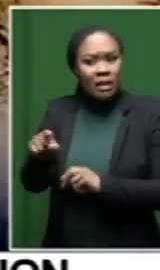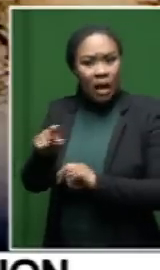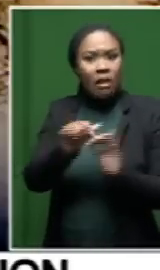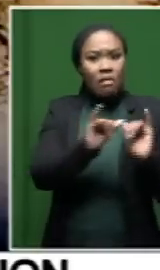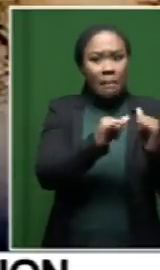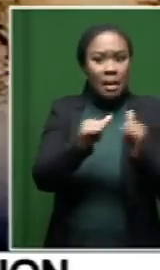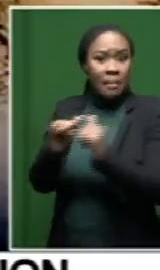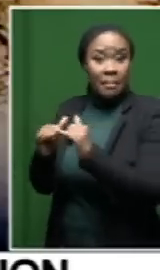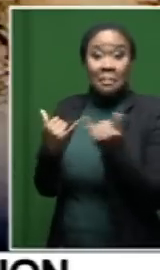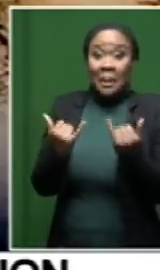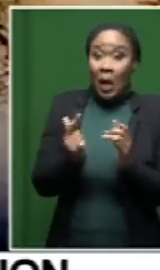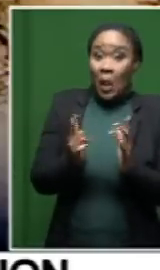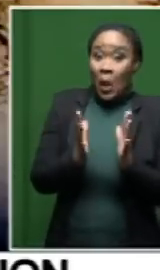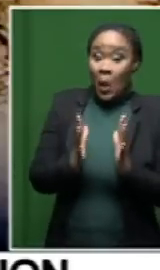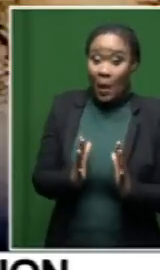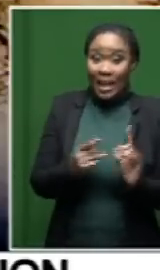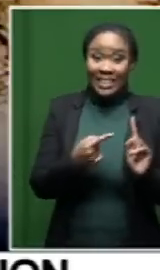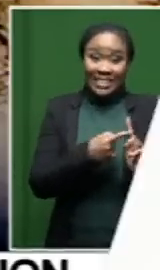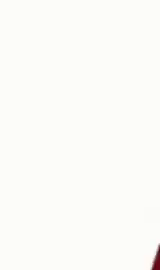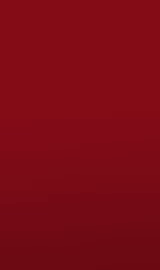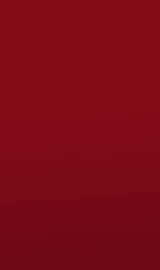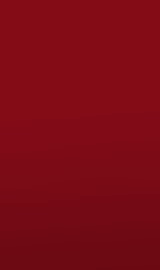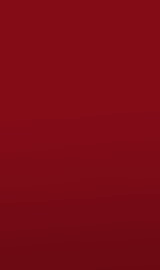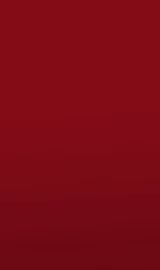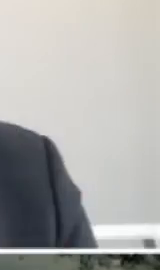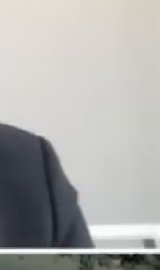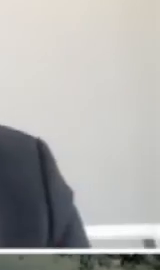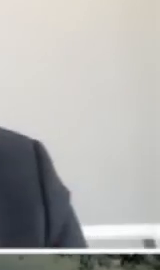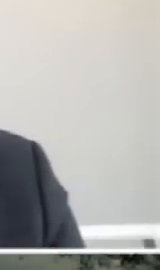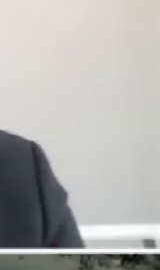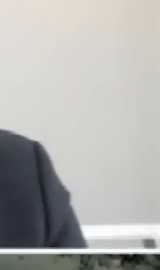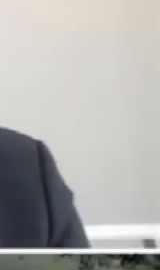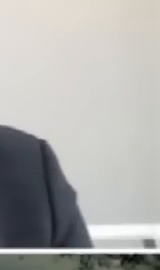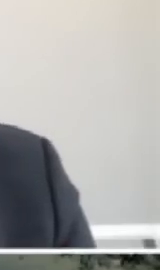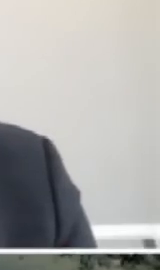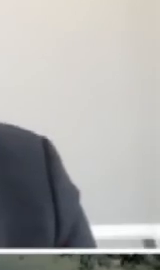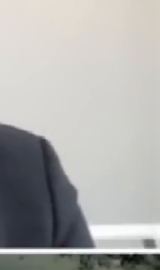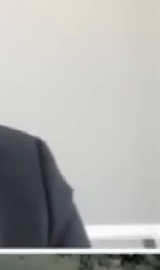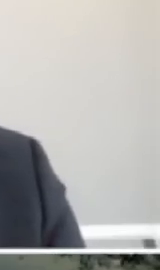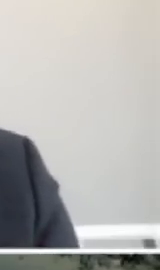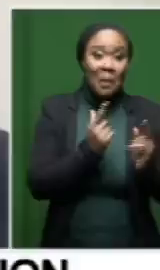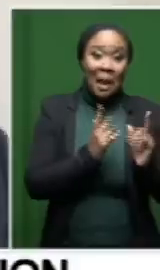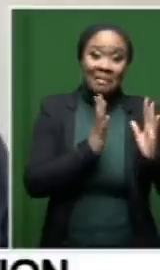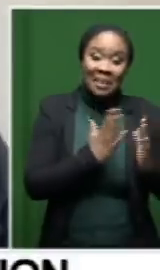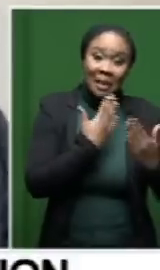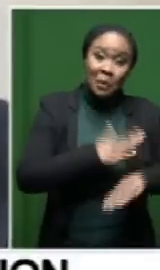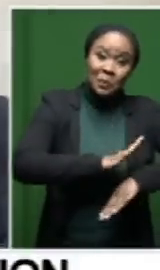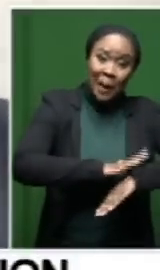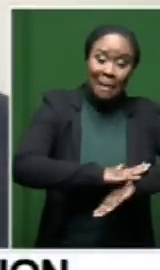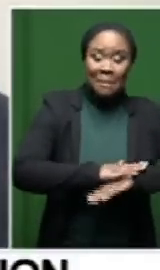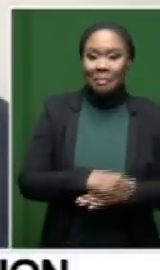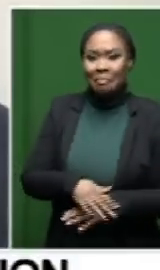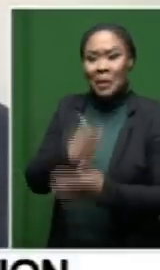Tembeka Ngcukaitobi joins us virtually to give us a bit of analysis. Great to have you, Advocate. Thanks so much for your time. Thank you for